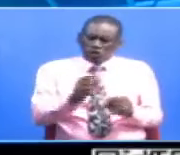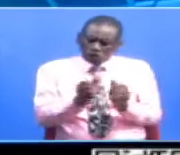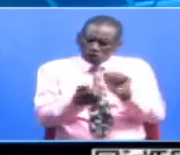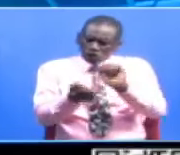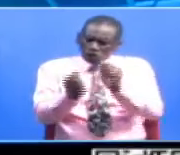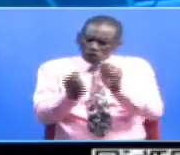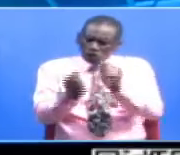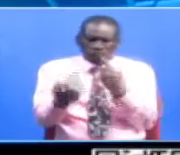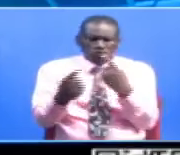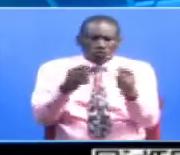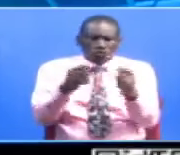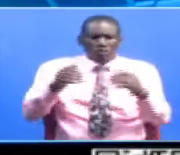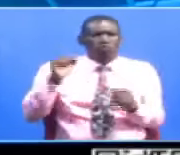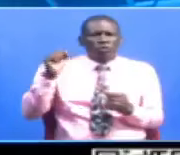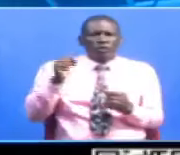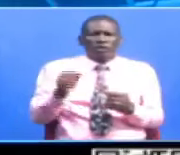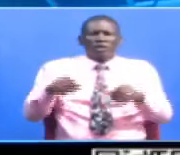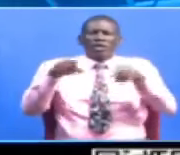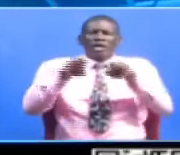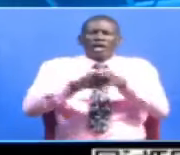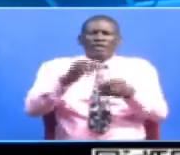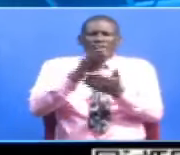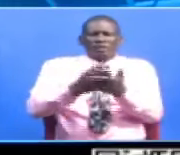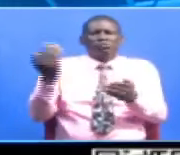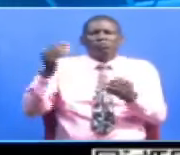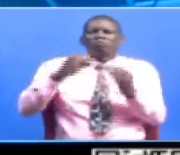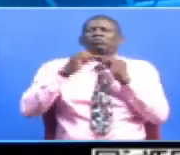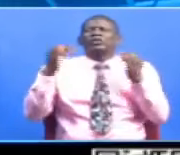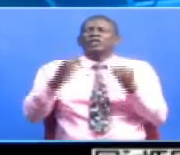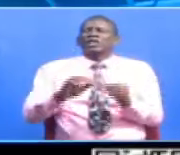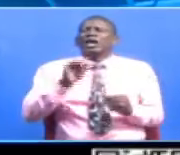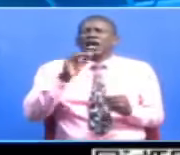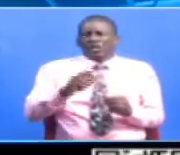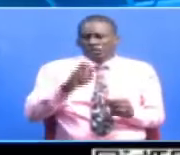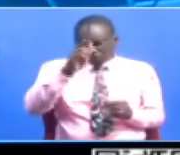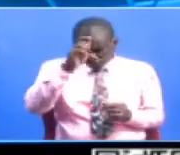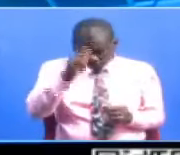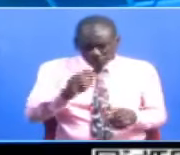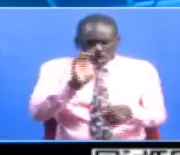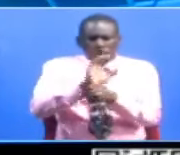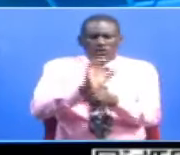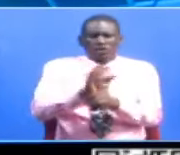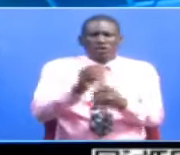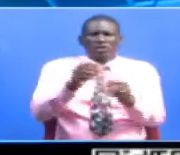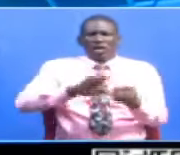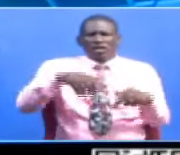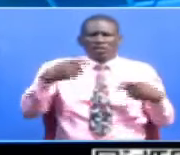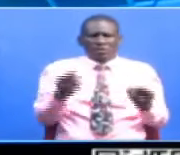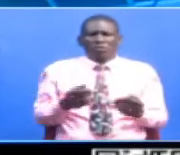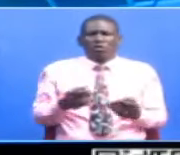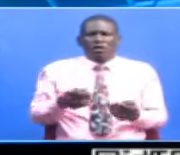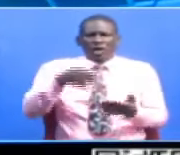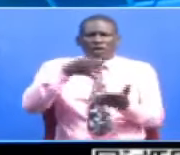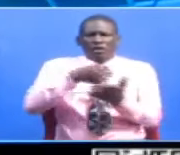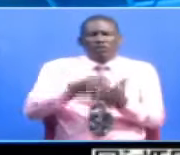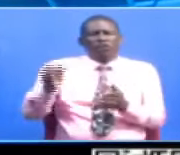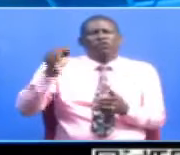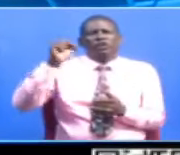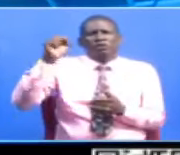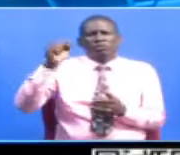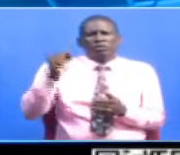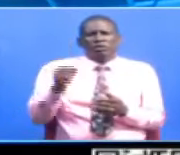often than not. But even as some preachers call for respect for the pulpit, others have been drawn into the world of politics.